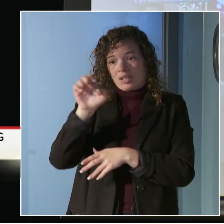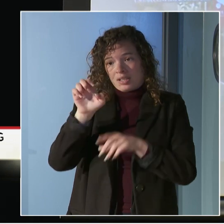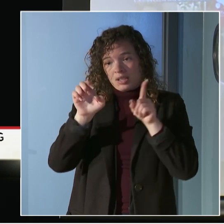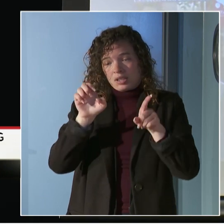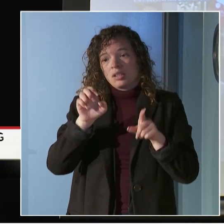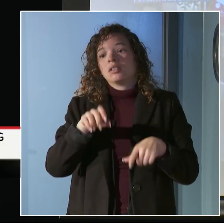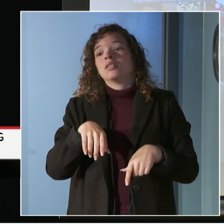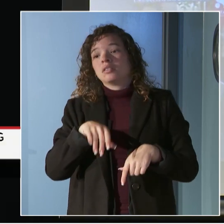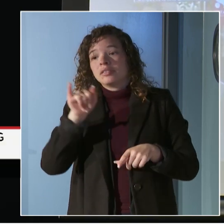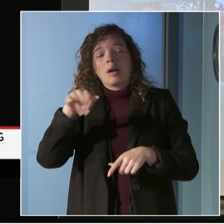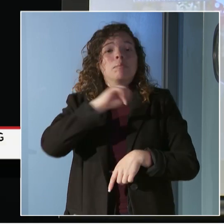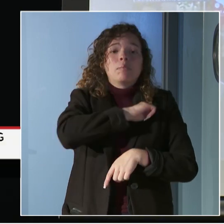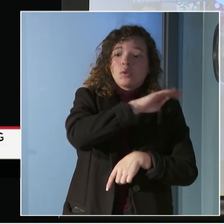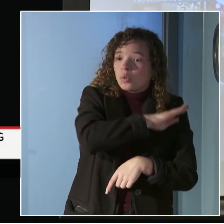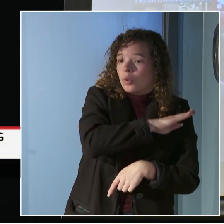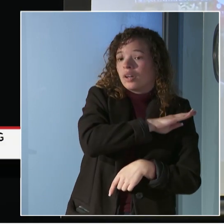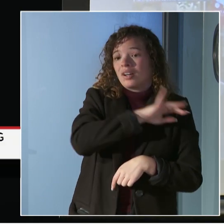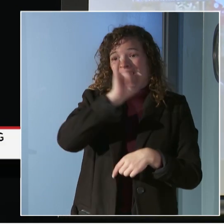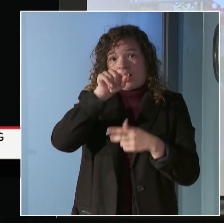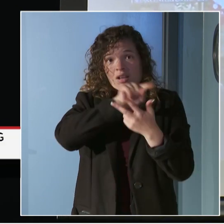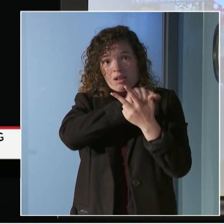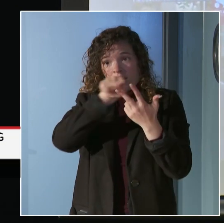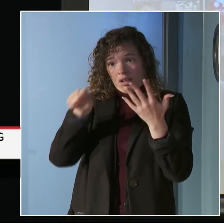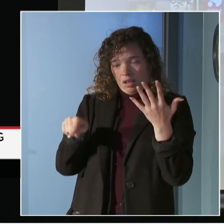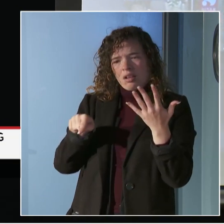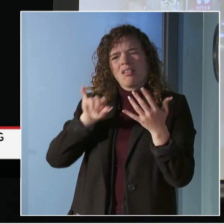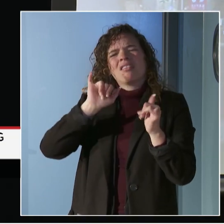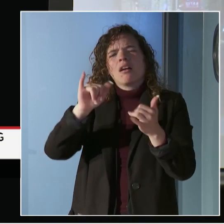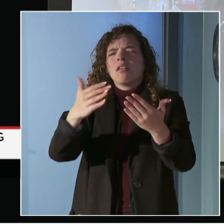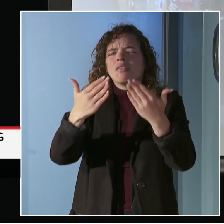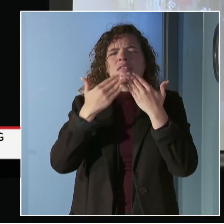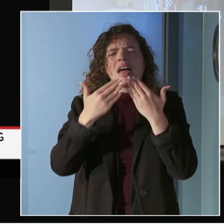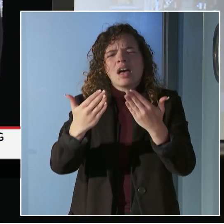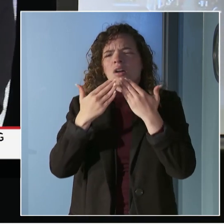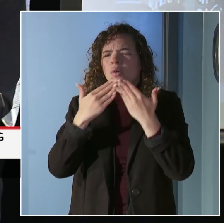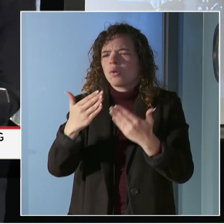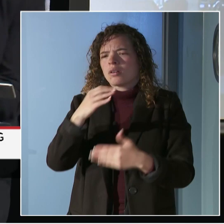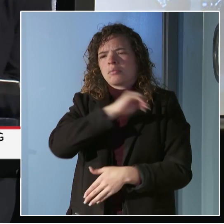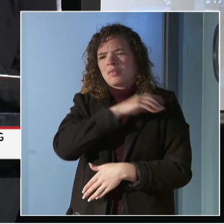city, we thank you for your leadership and welcome you to the stage.